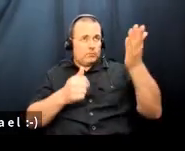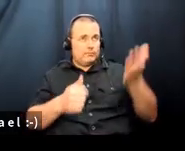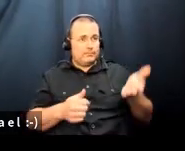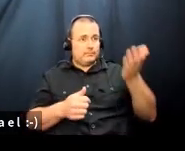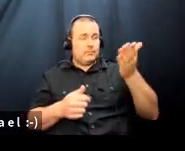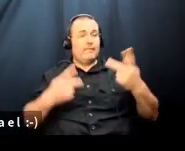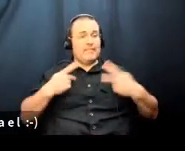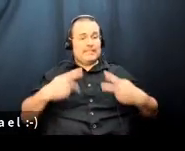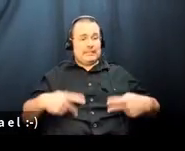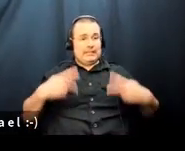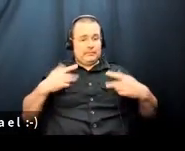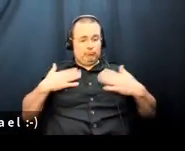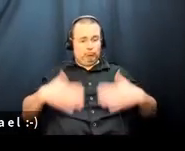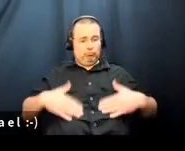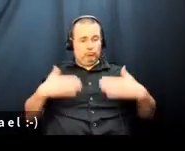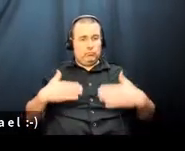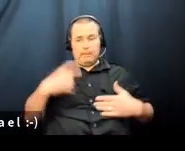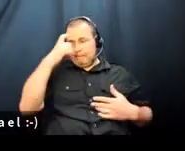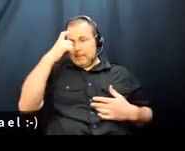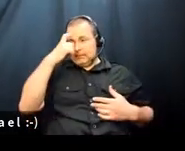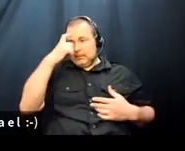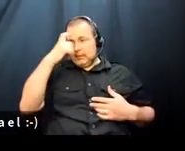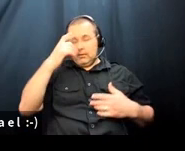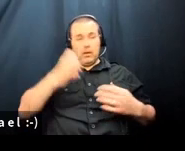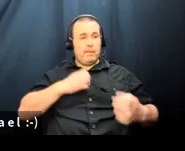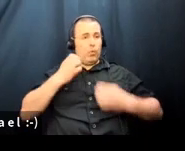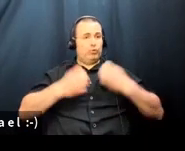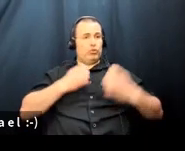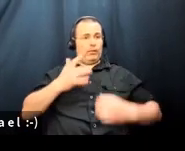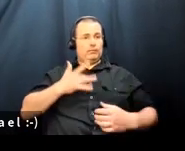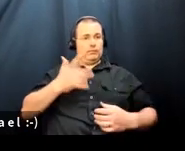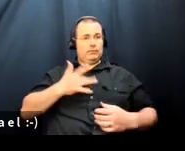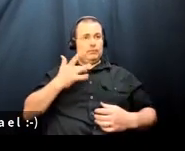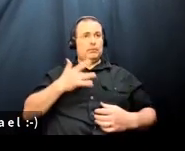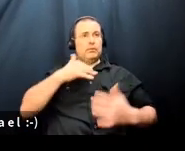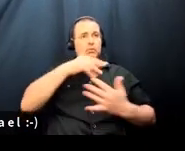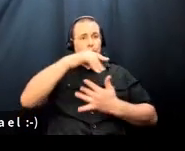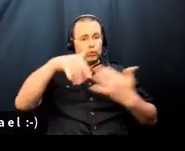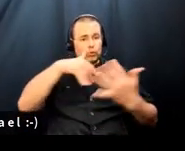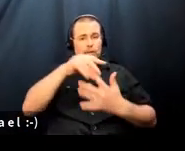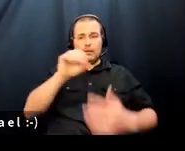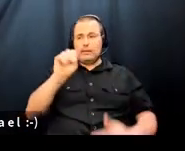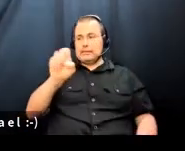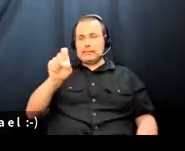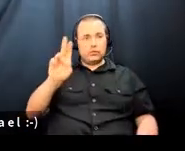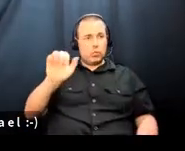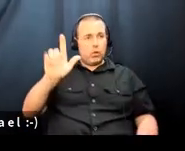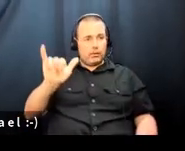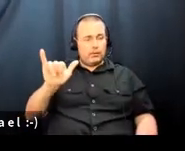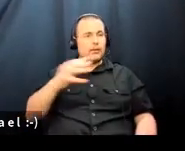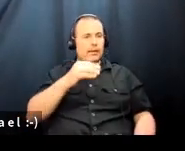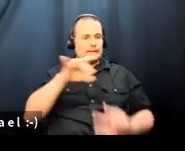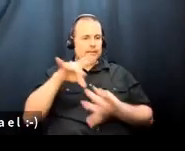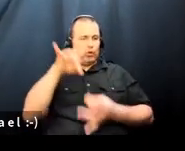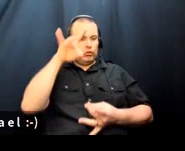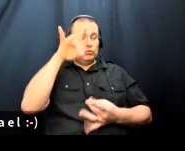mentally, emotionally, socially, sexually, and spiritually.